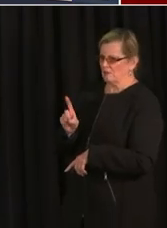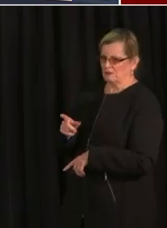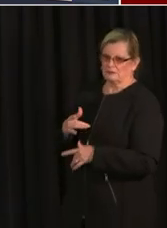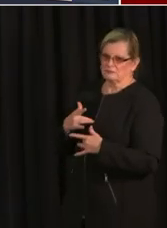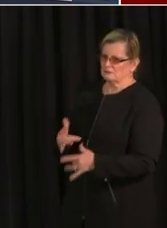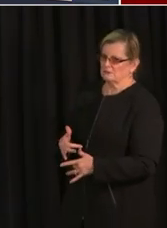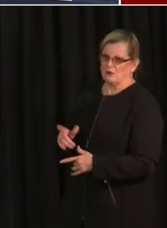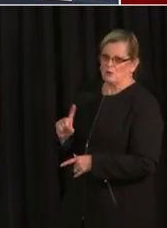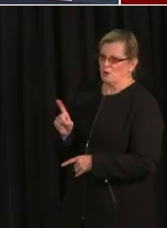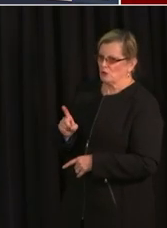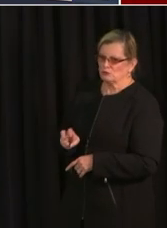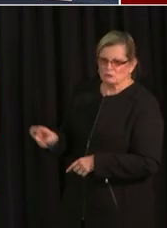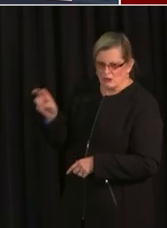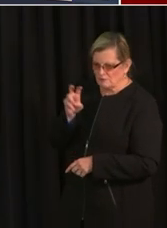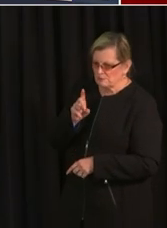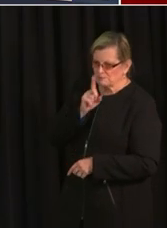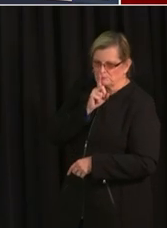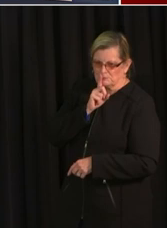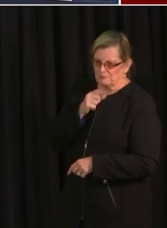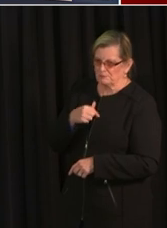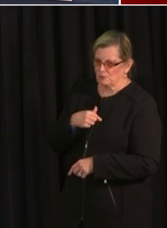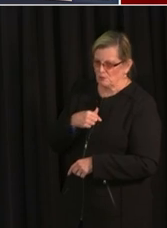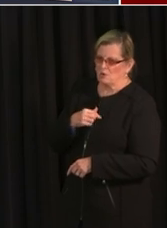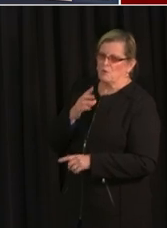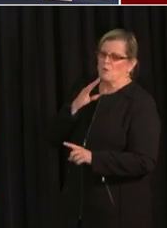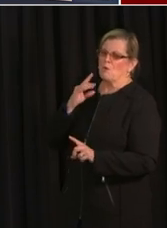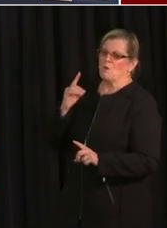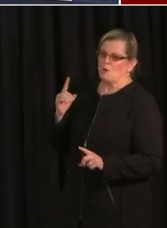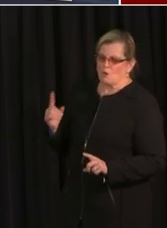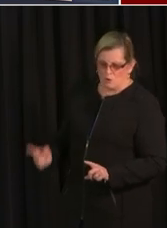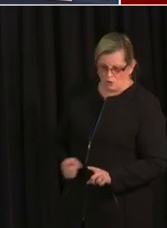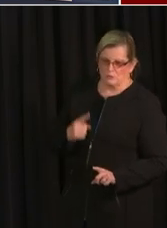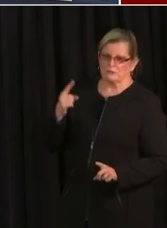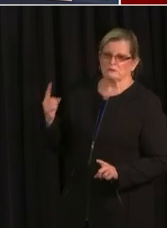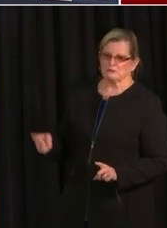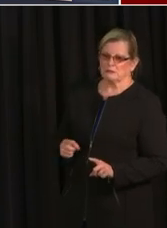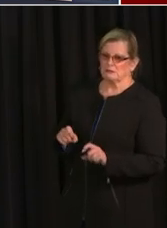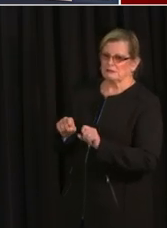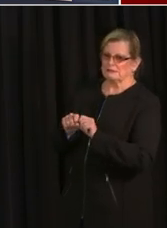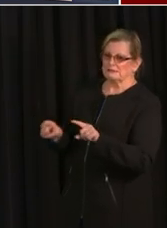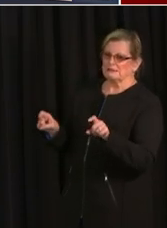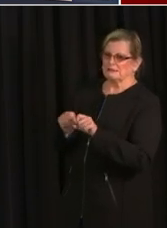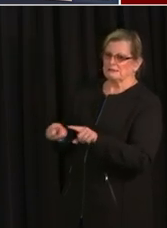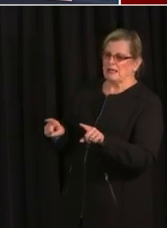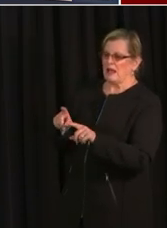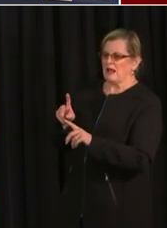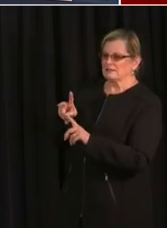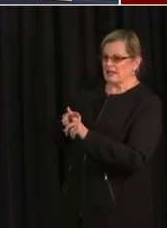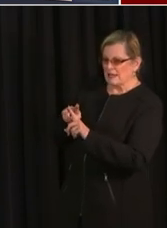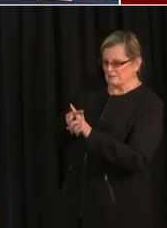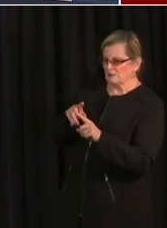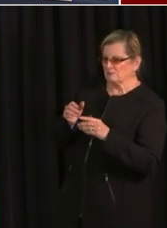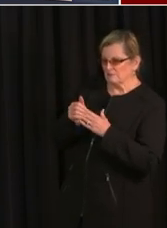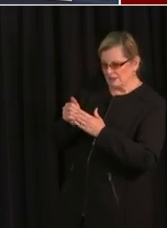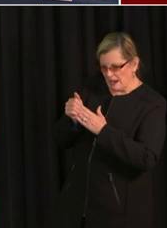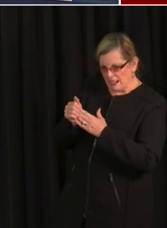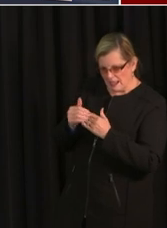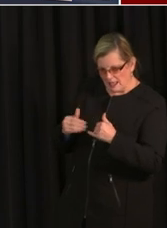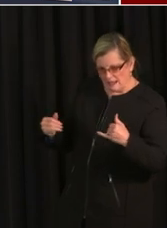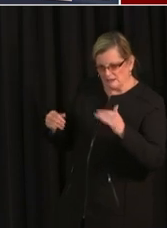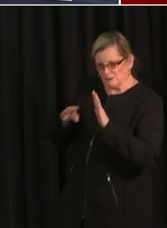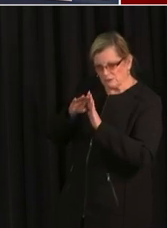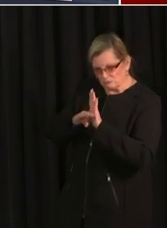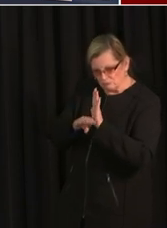but we have always issued, when we issue guidance, we amplify that with our own